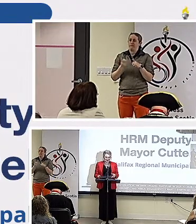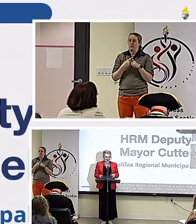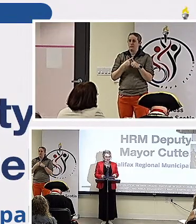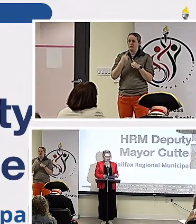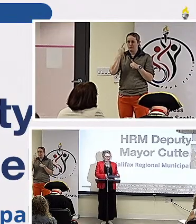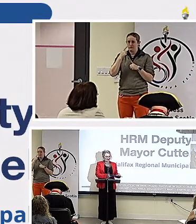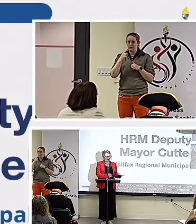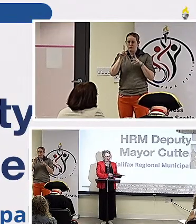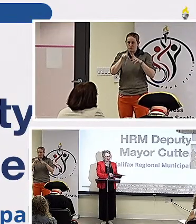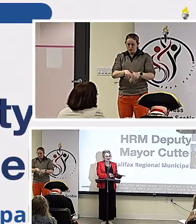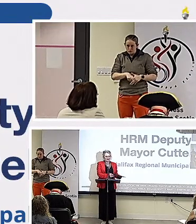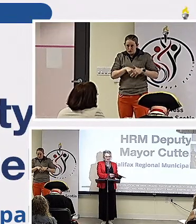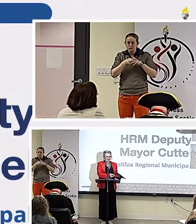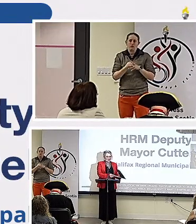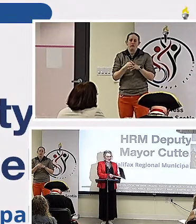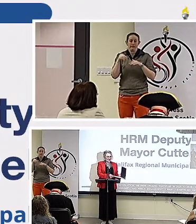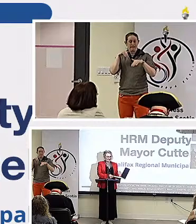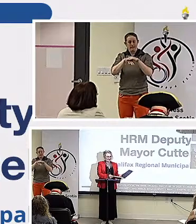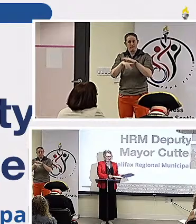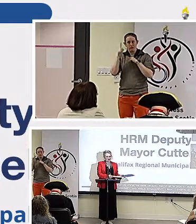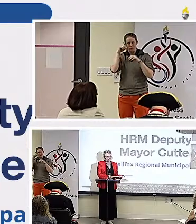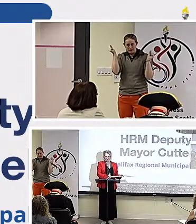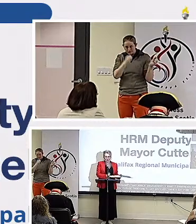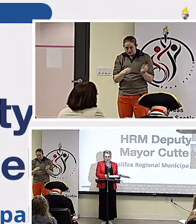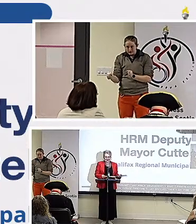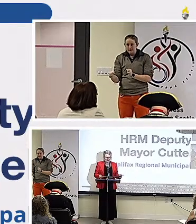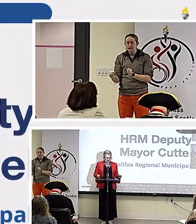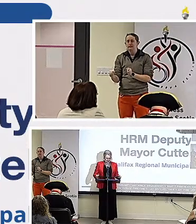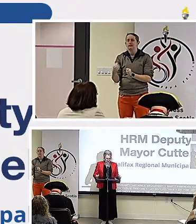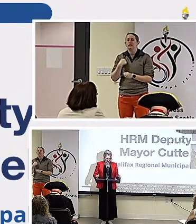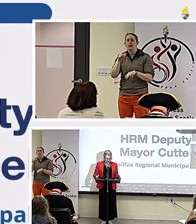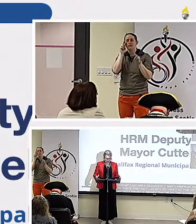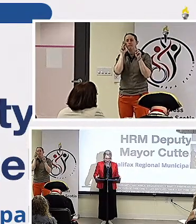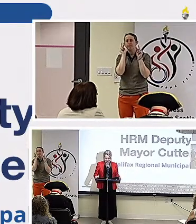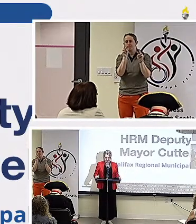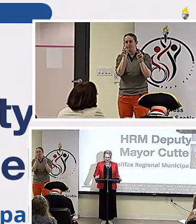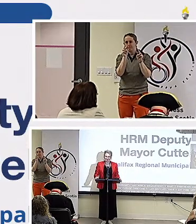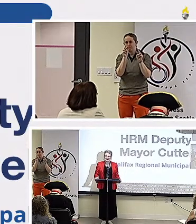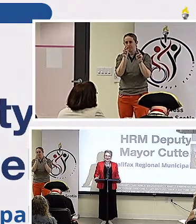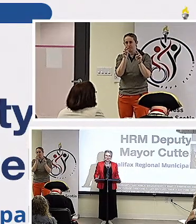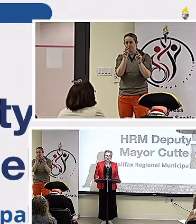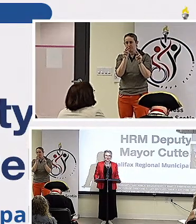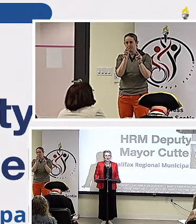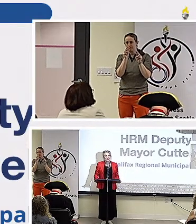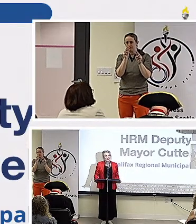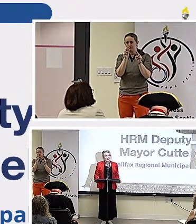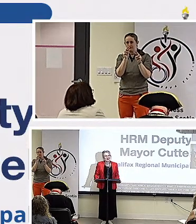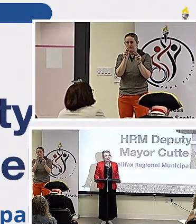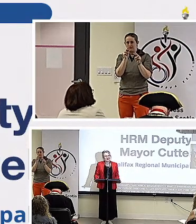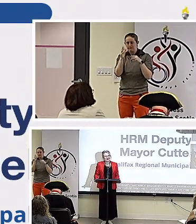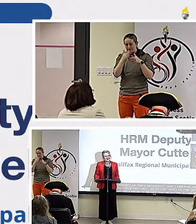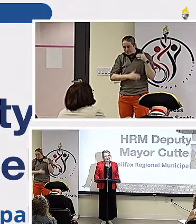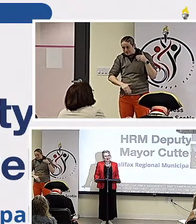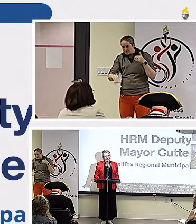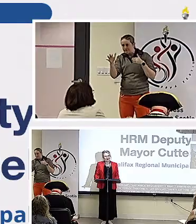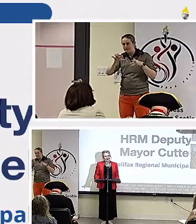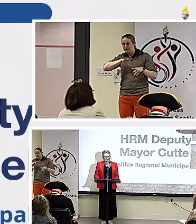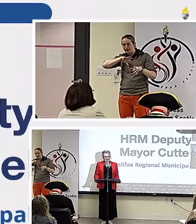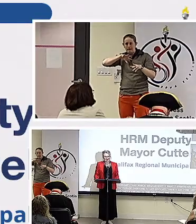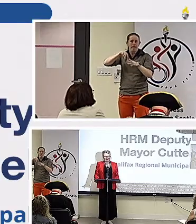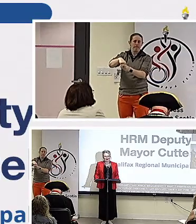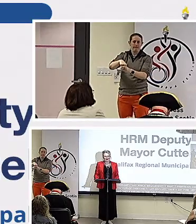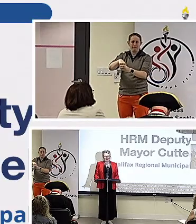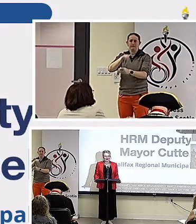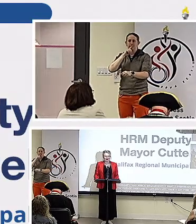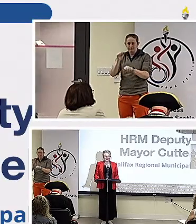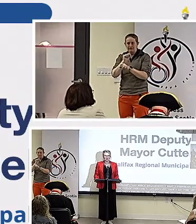or Accessibility Strategy, and look forward to working towards its implementation. And I also want to note